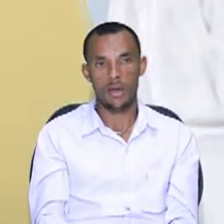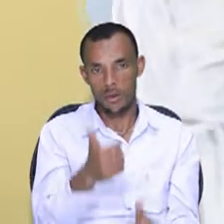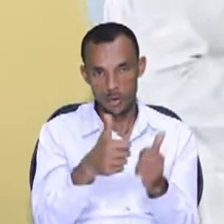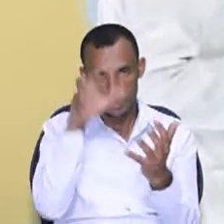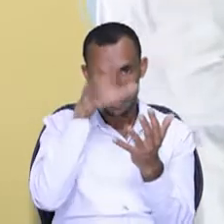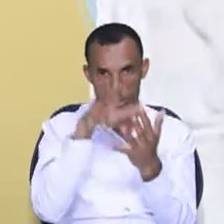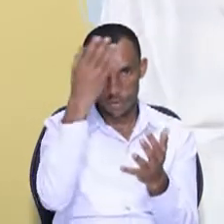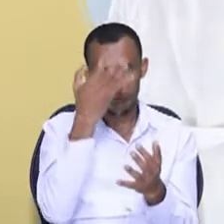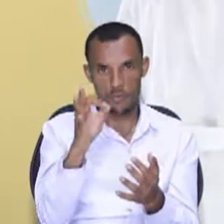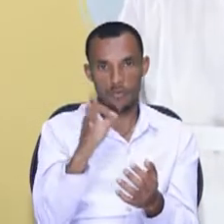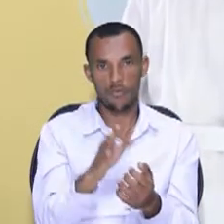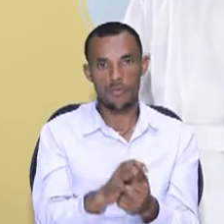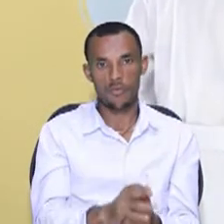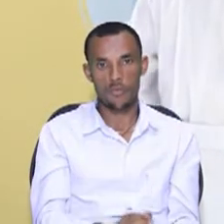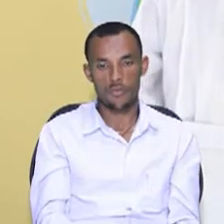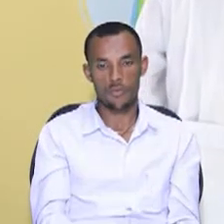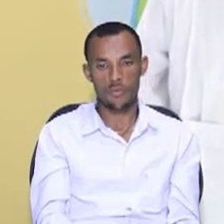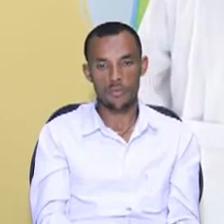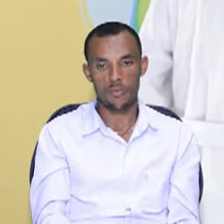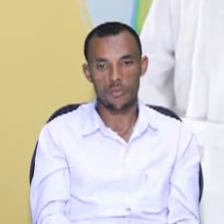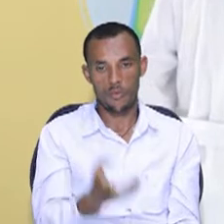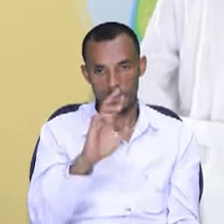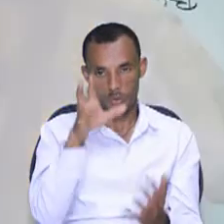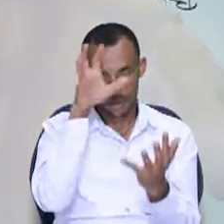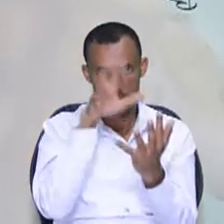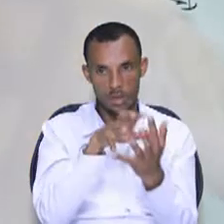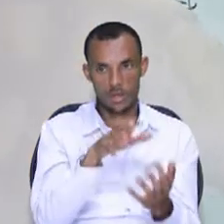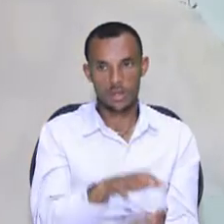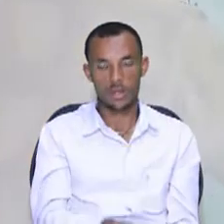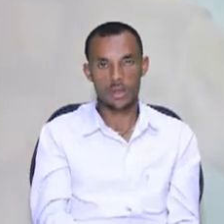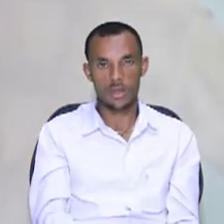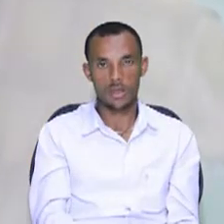which consists of or contains